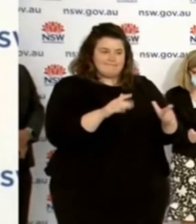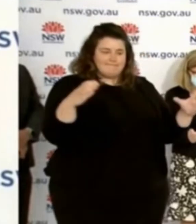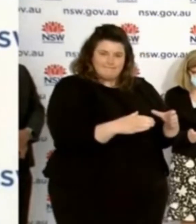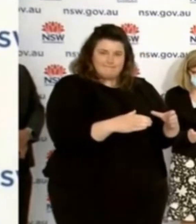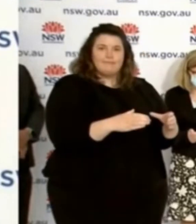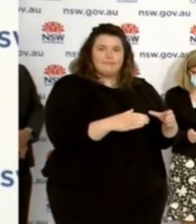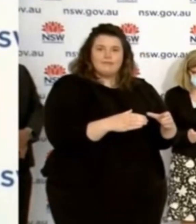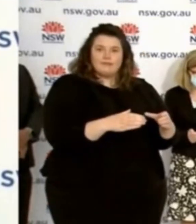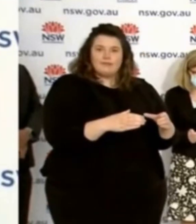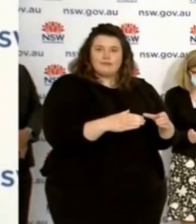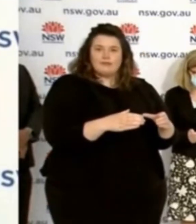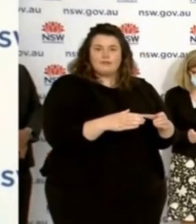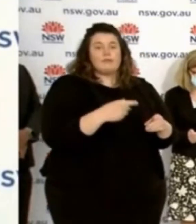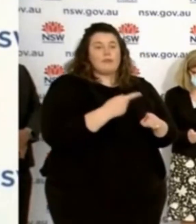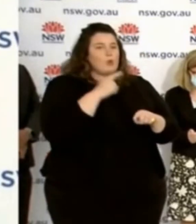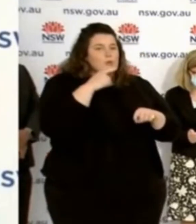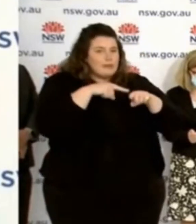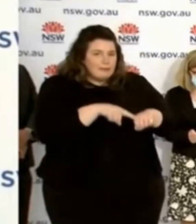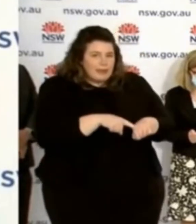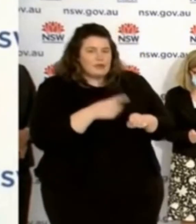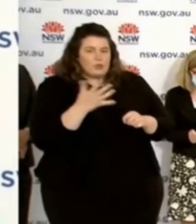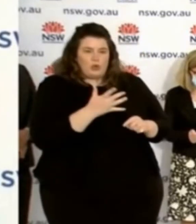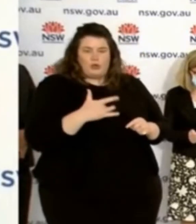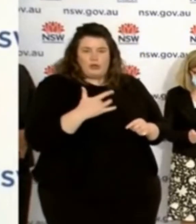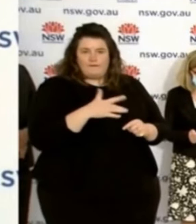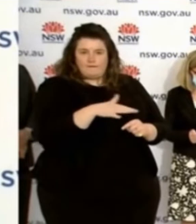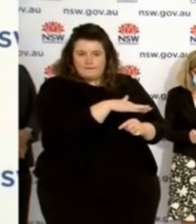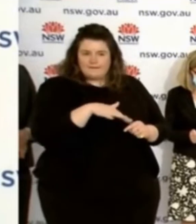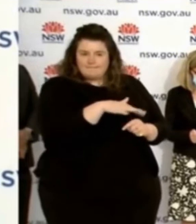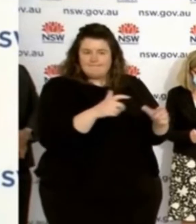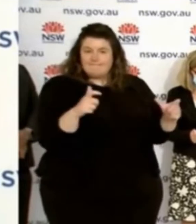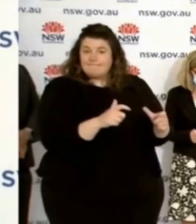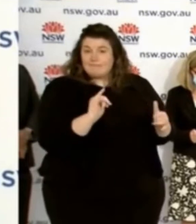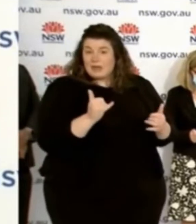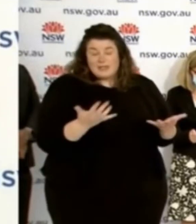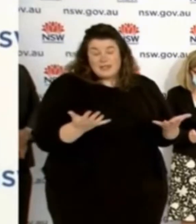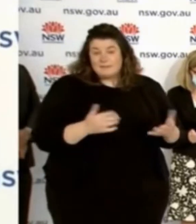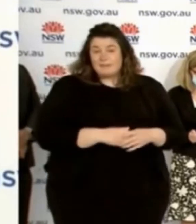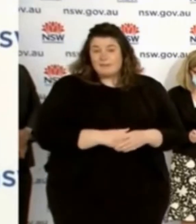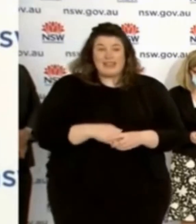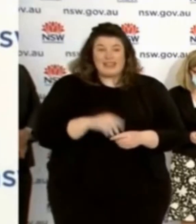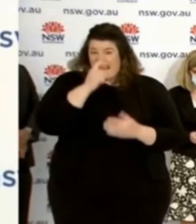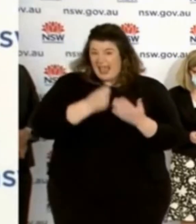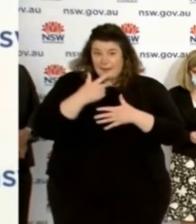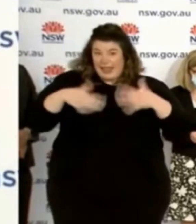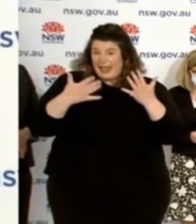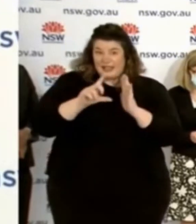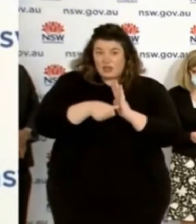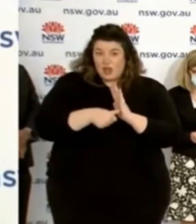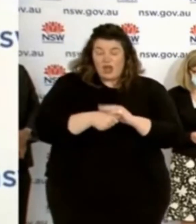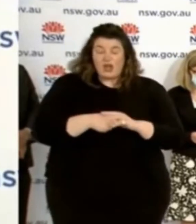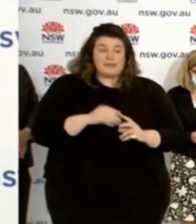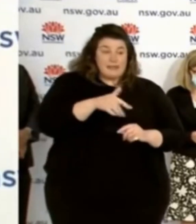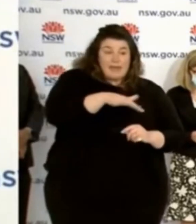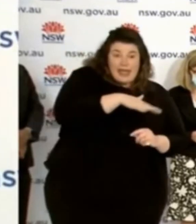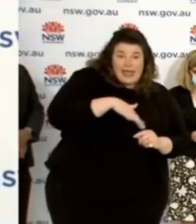do, but your mobility will be restricted within a particular distance. And that could happen at any stage, because